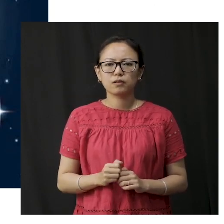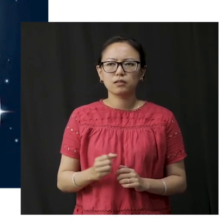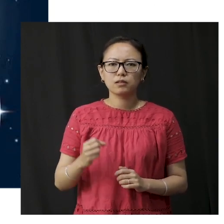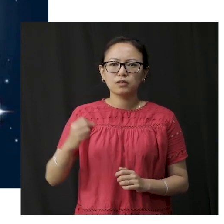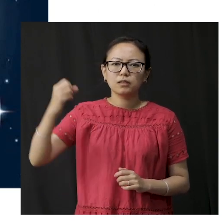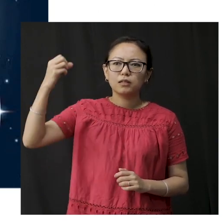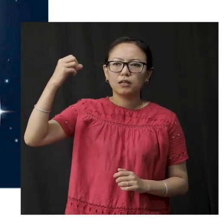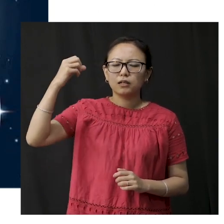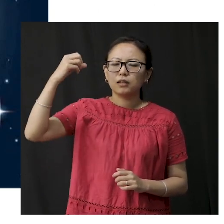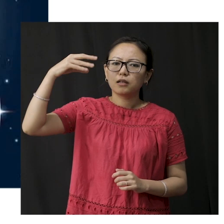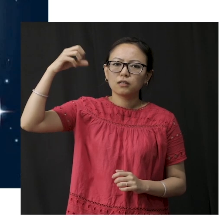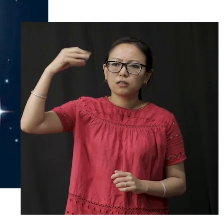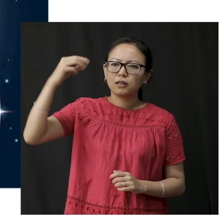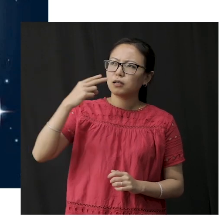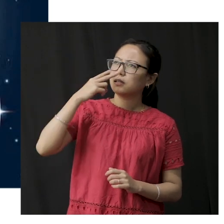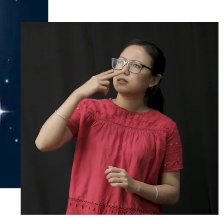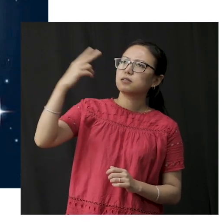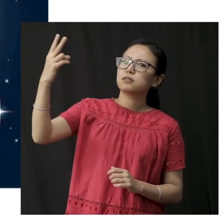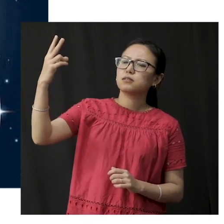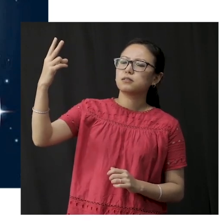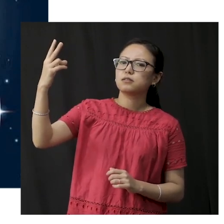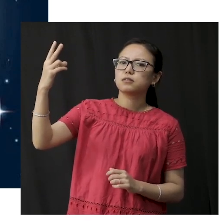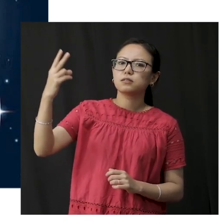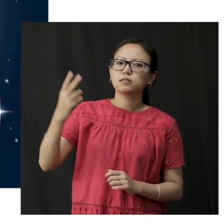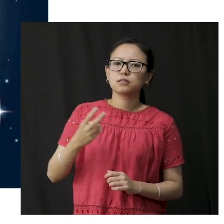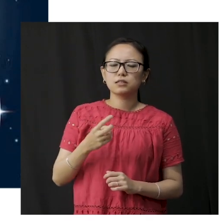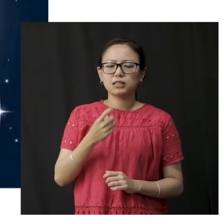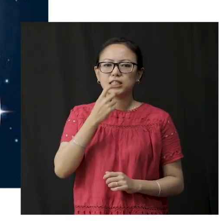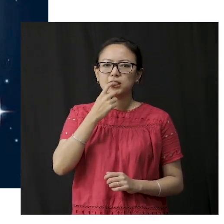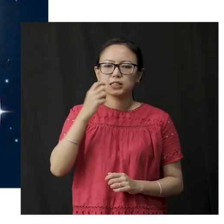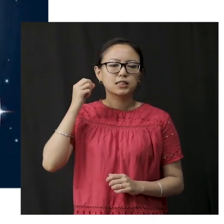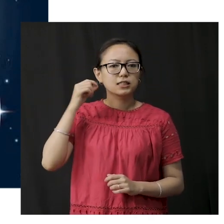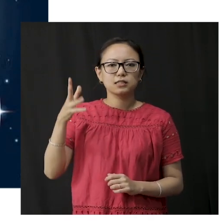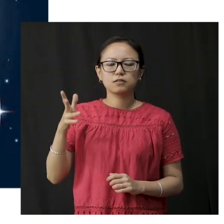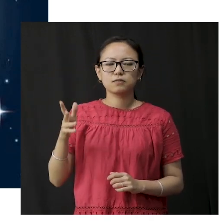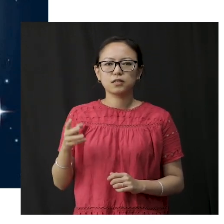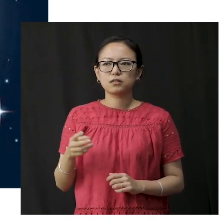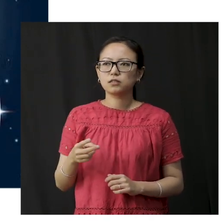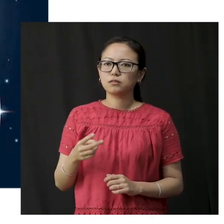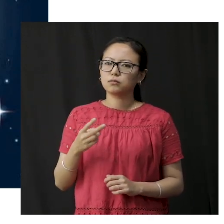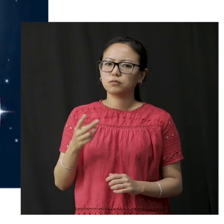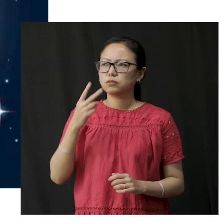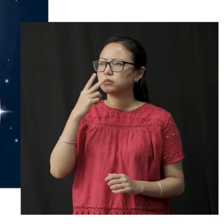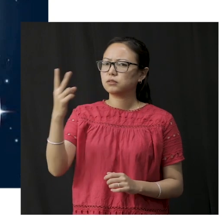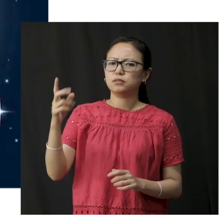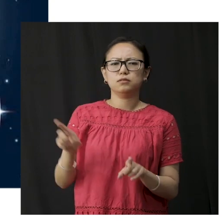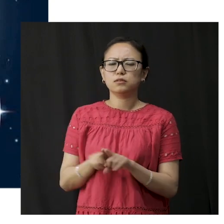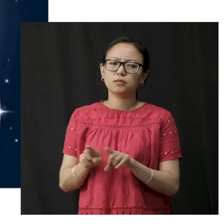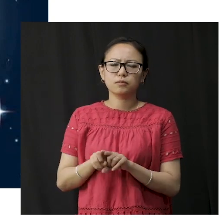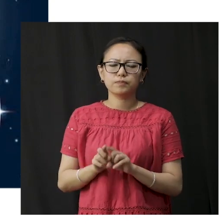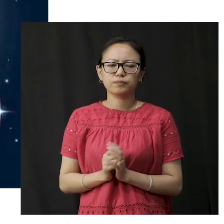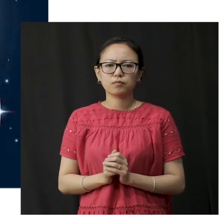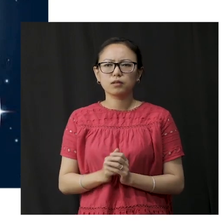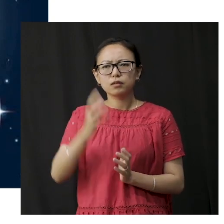silver in color. At night, when you all look up in the sky, what do you see? You don't see the